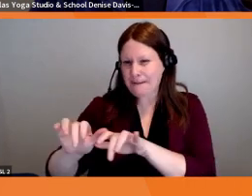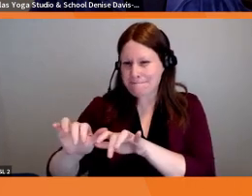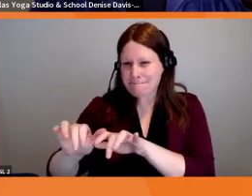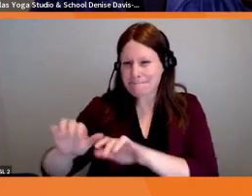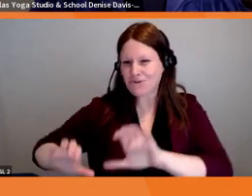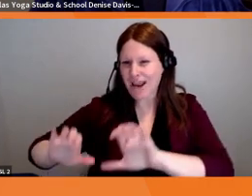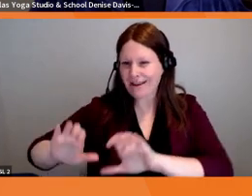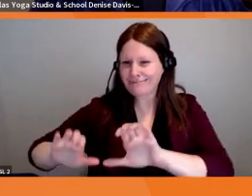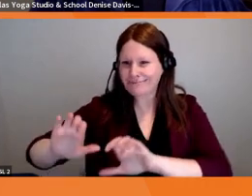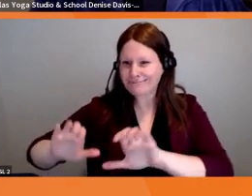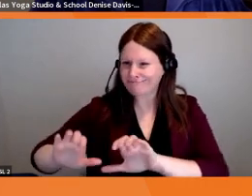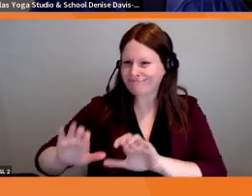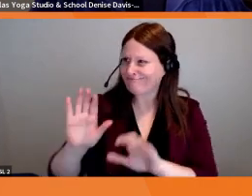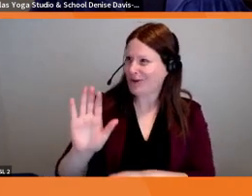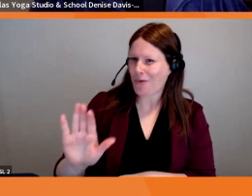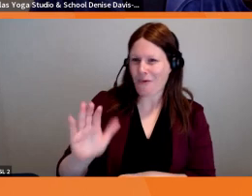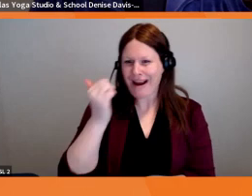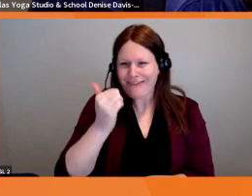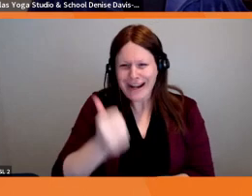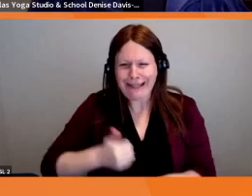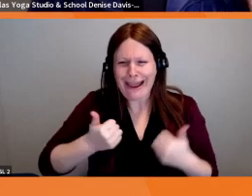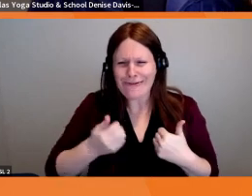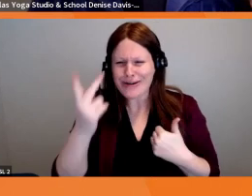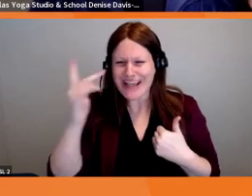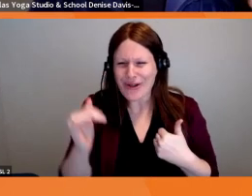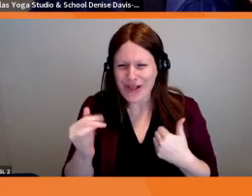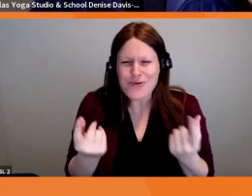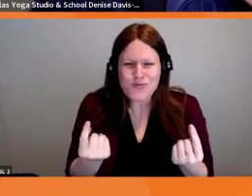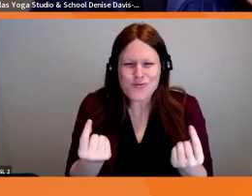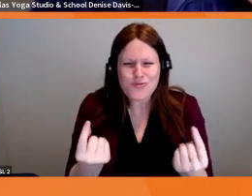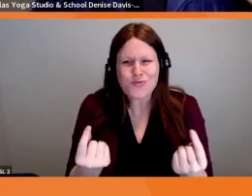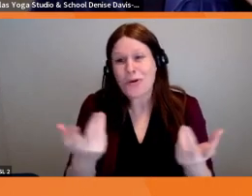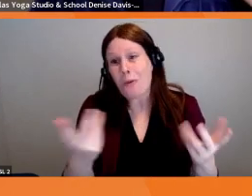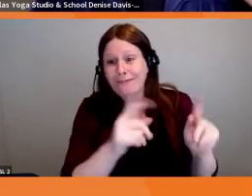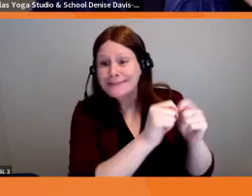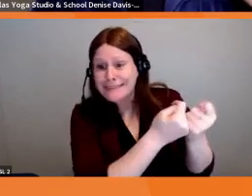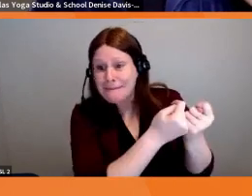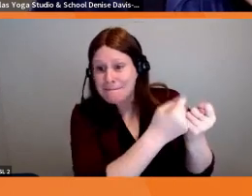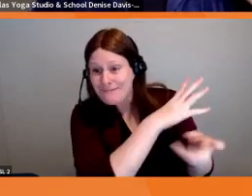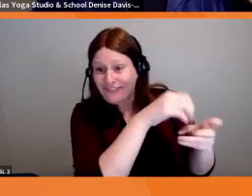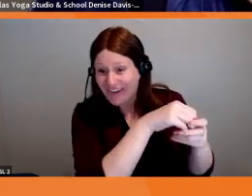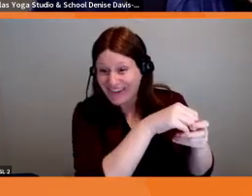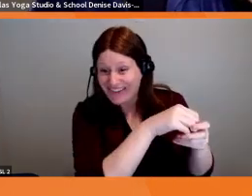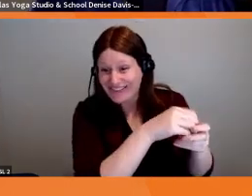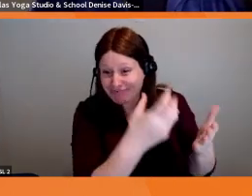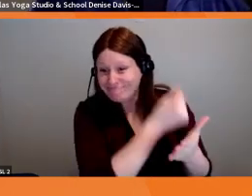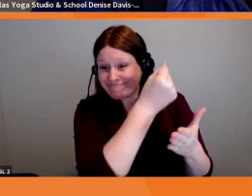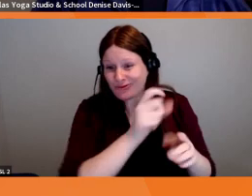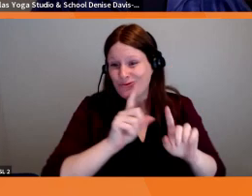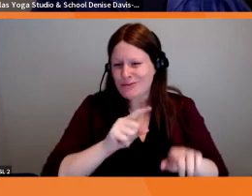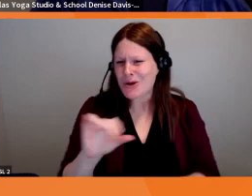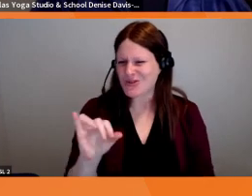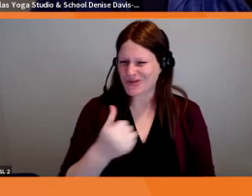for you right now in your life? Everyone who's here, and our team could answer this too if they're not busy doing other stuff, right? Like, you know, it's what